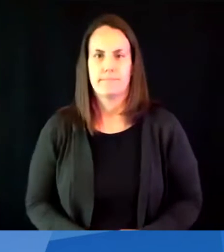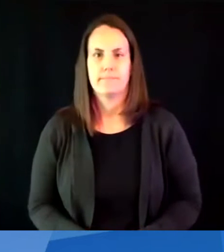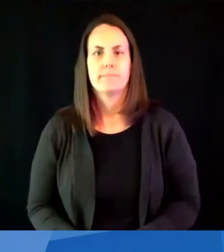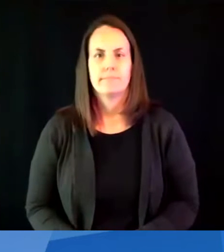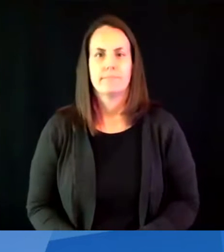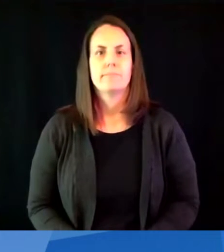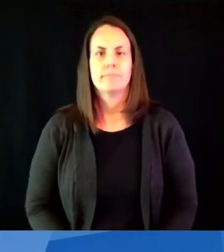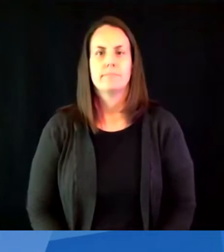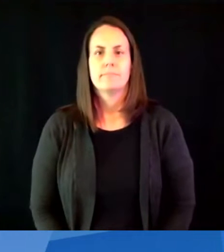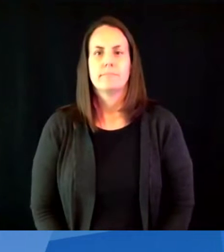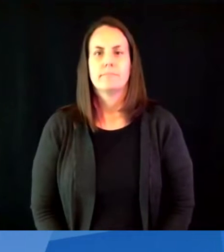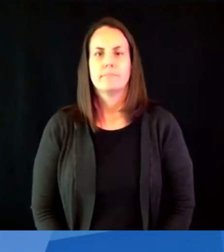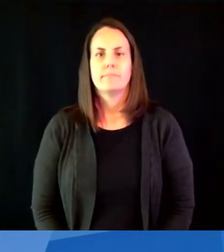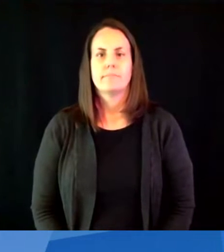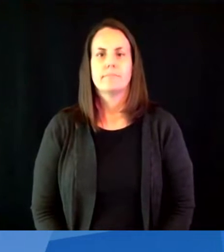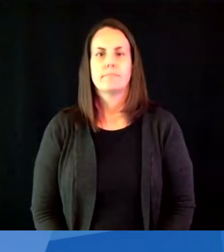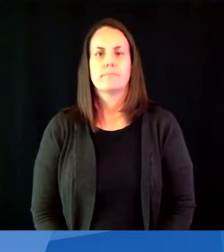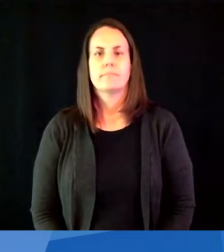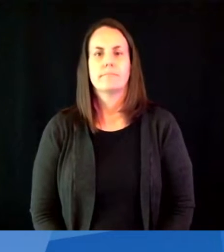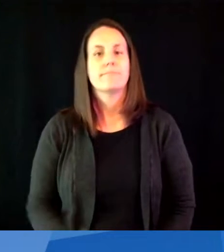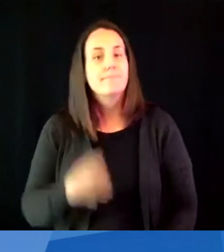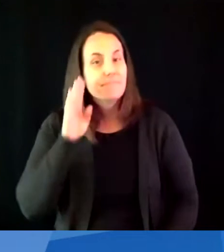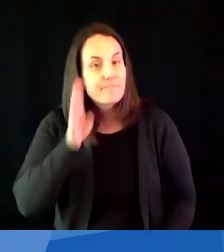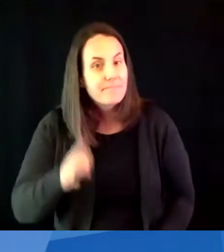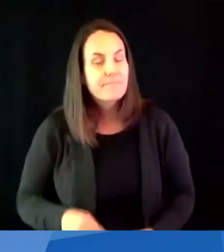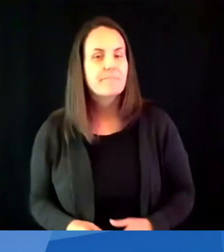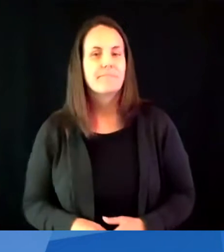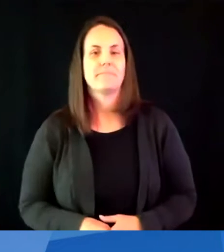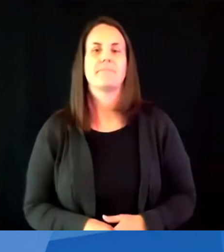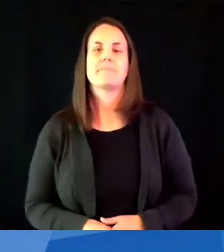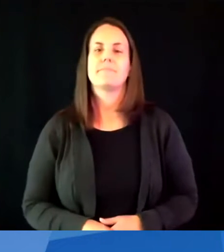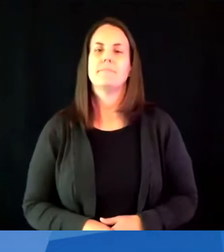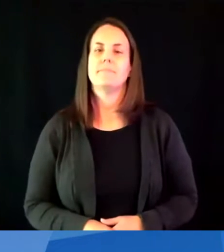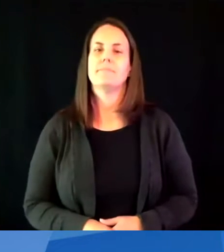Hi there, thanks for taking this. So my question is, you talked about